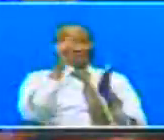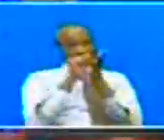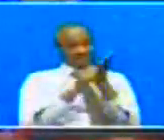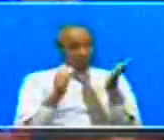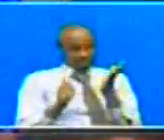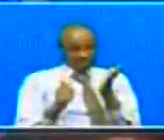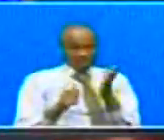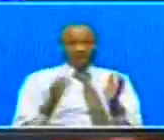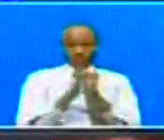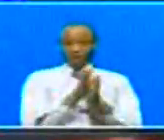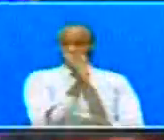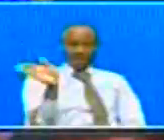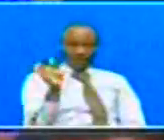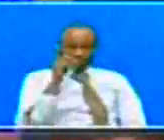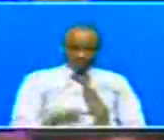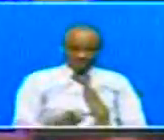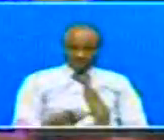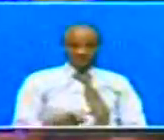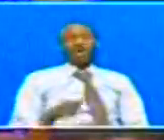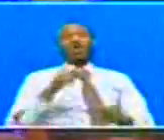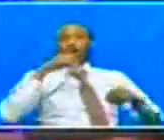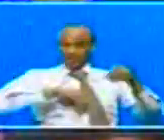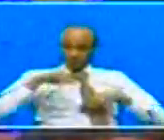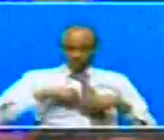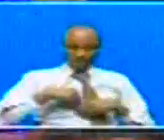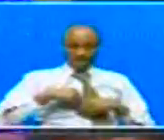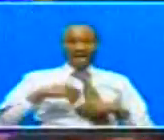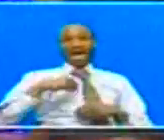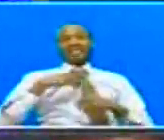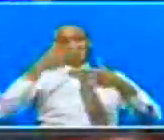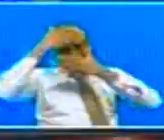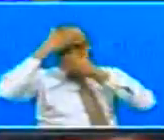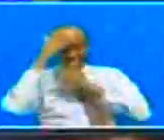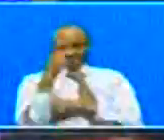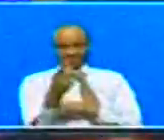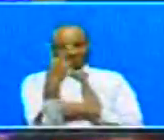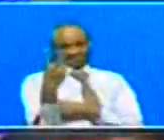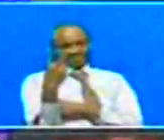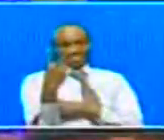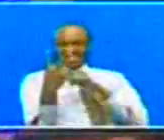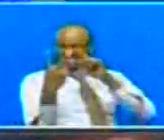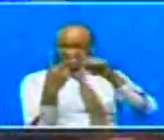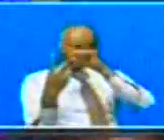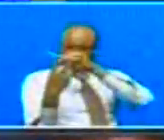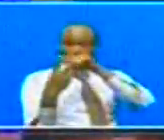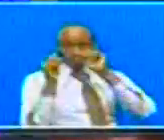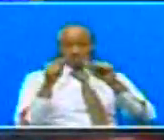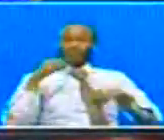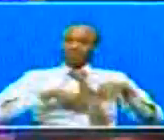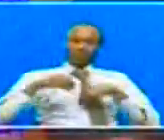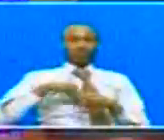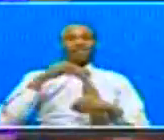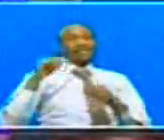items with Barack Obama are about the war on corruption and the war on terror. The two things that are about to destroy the nation of